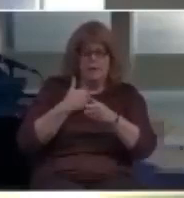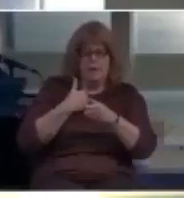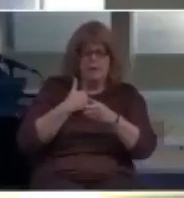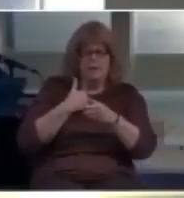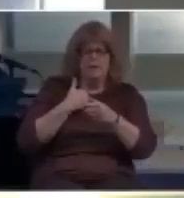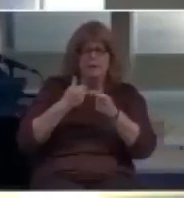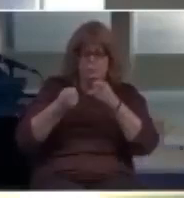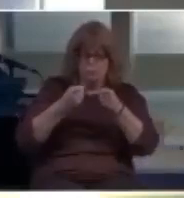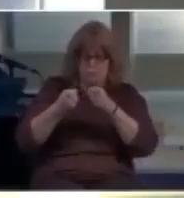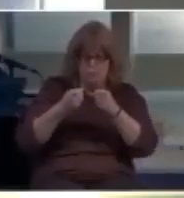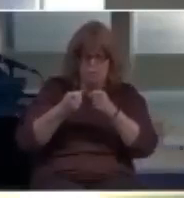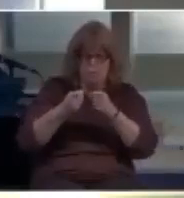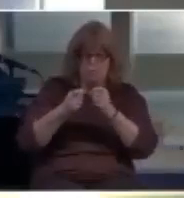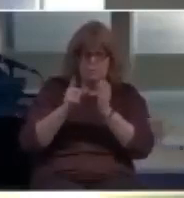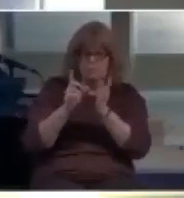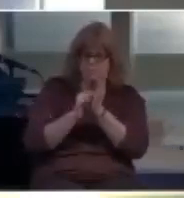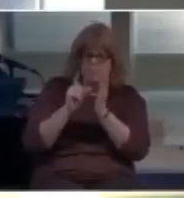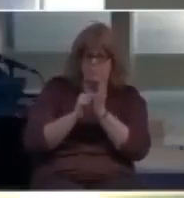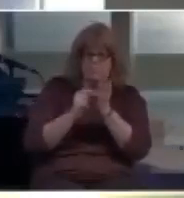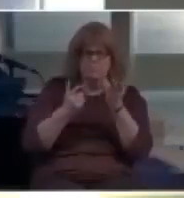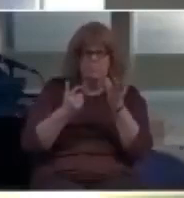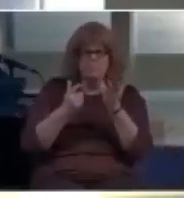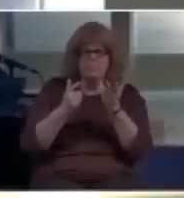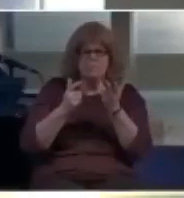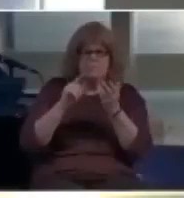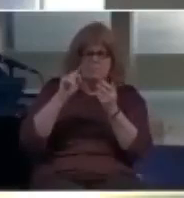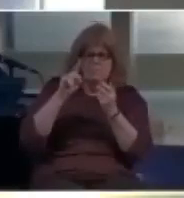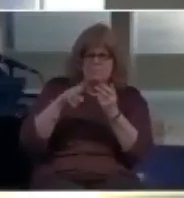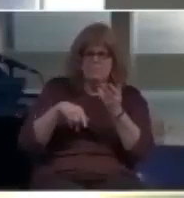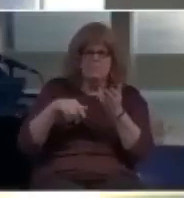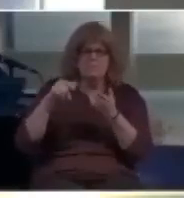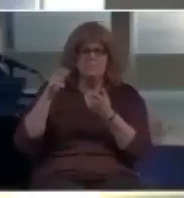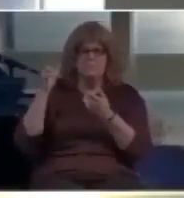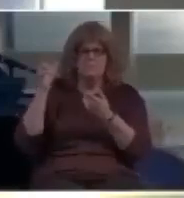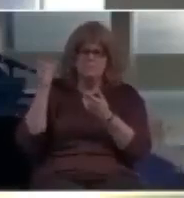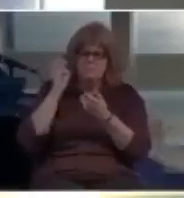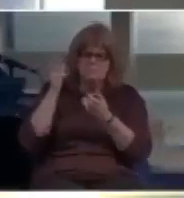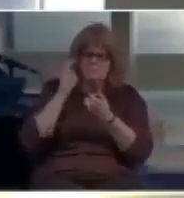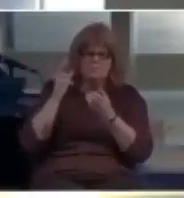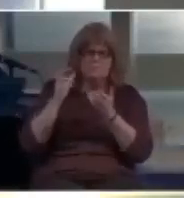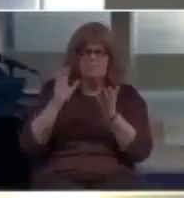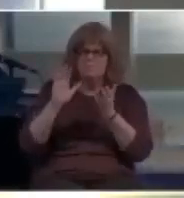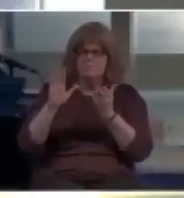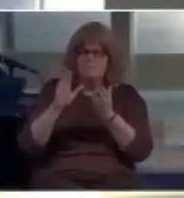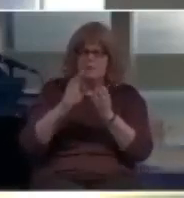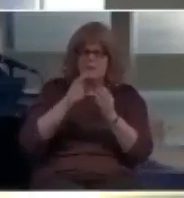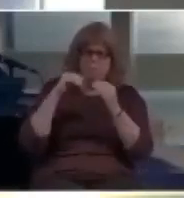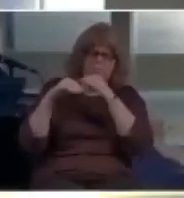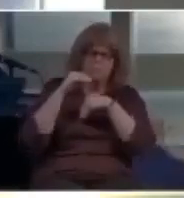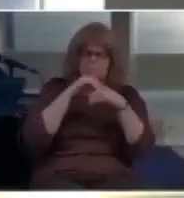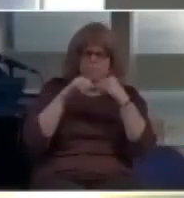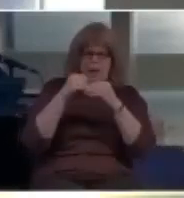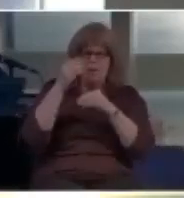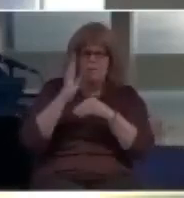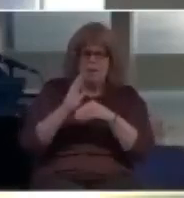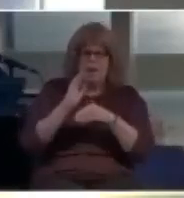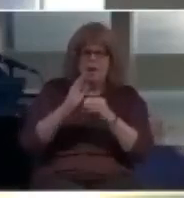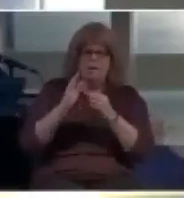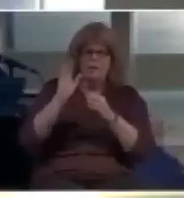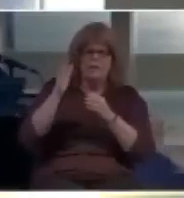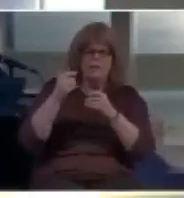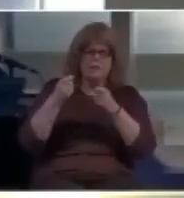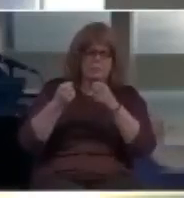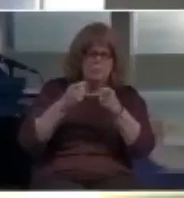he controls the press through propaganda by speaking lies about God and about his person and his character and his rule